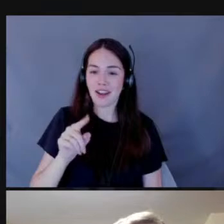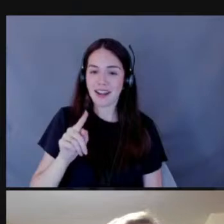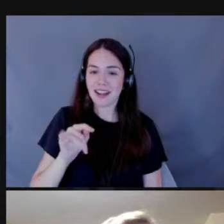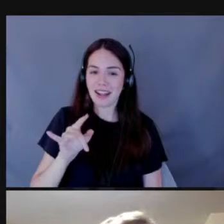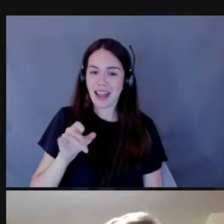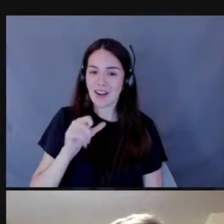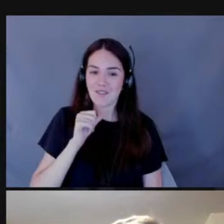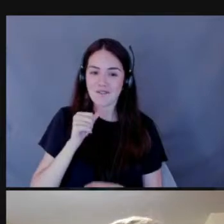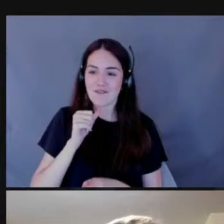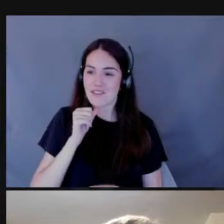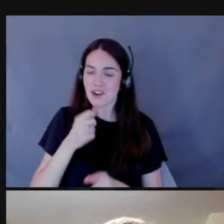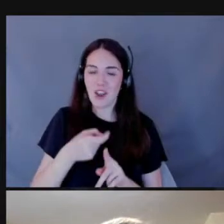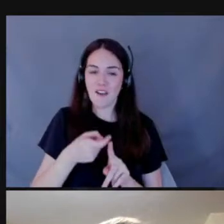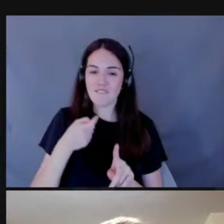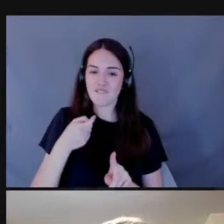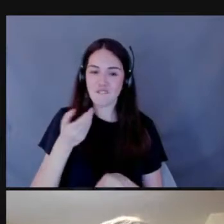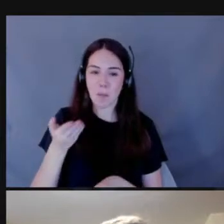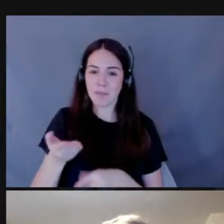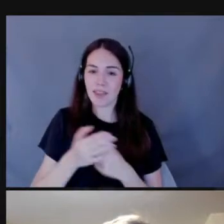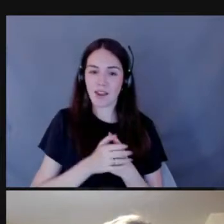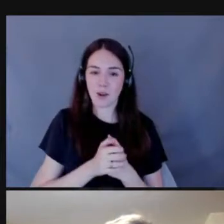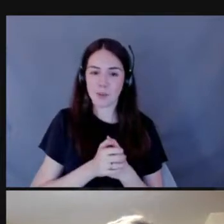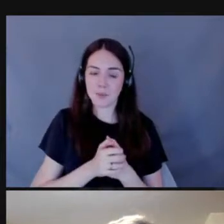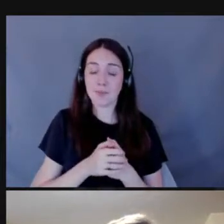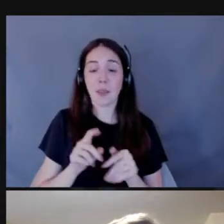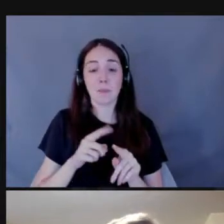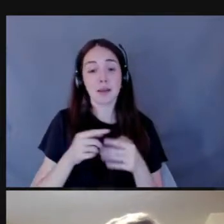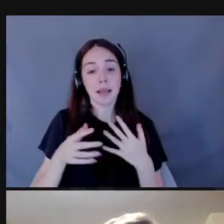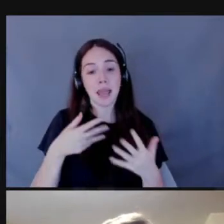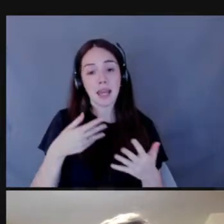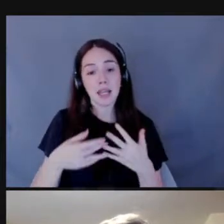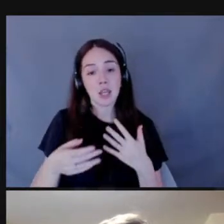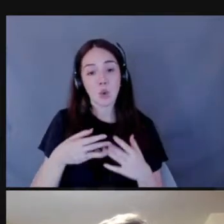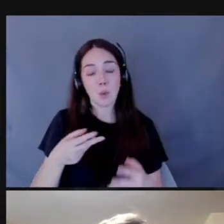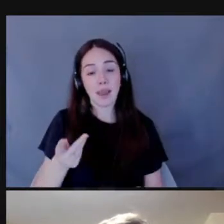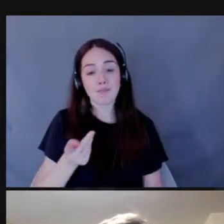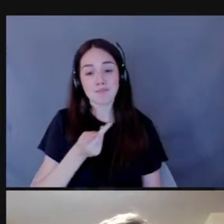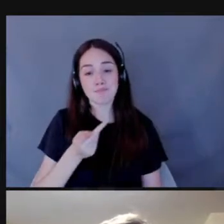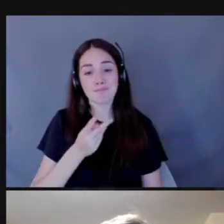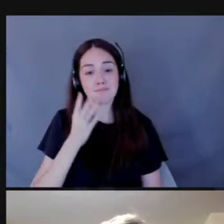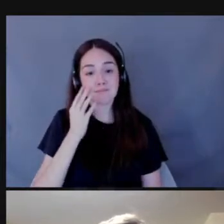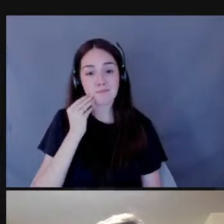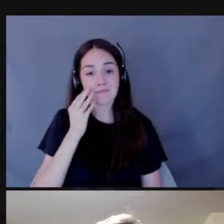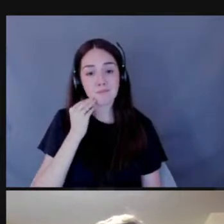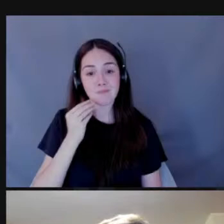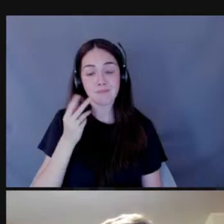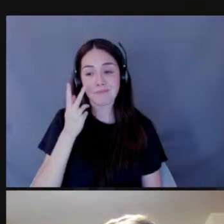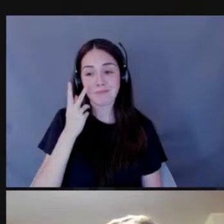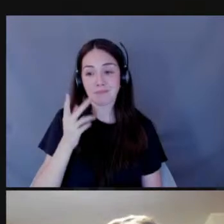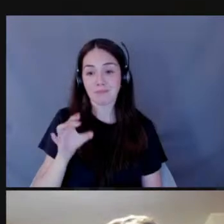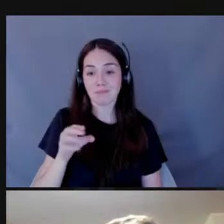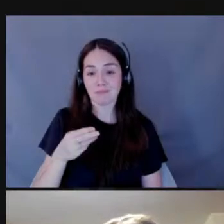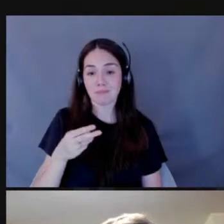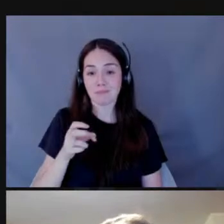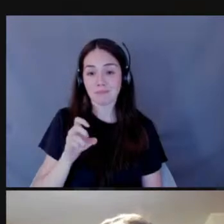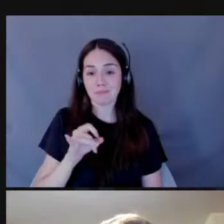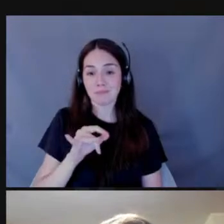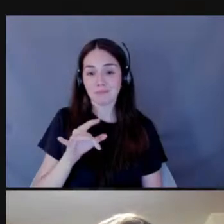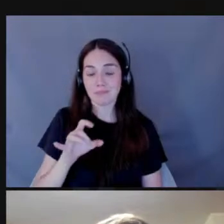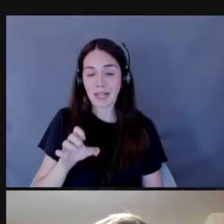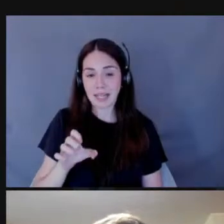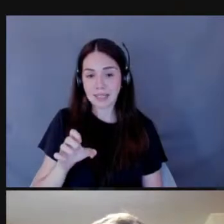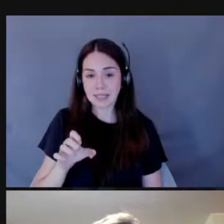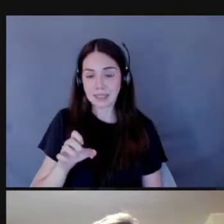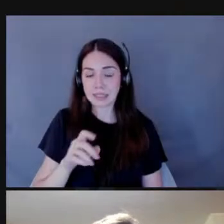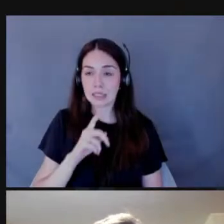So at any rate, the Frews' experience of Chessie becomes kind of cloying, to